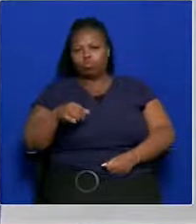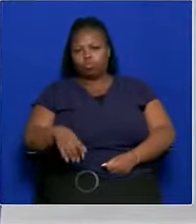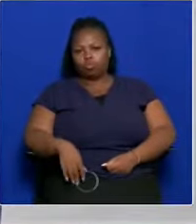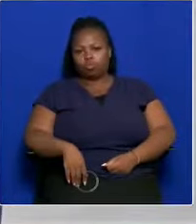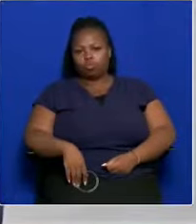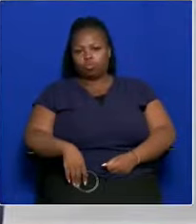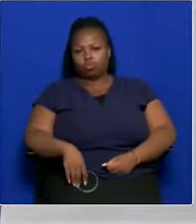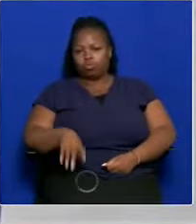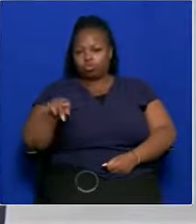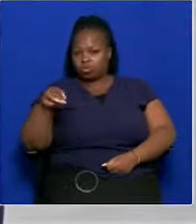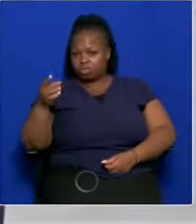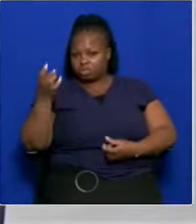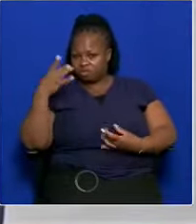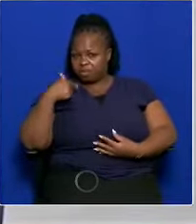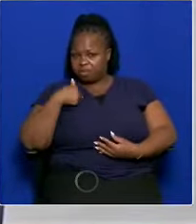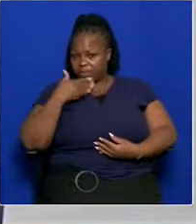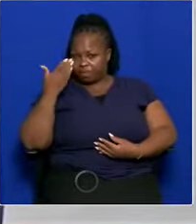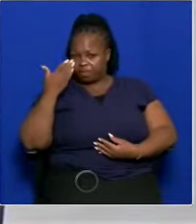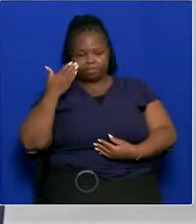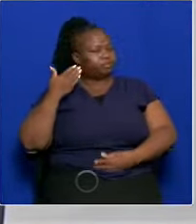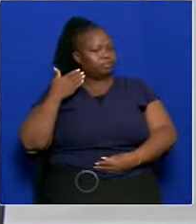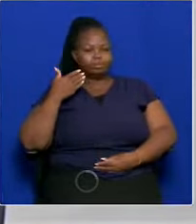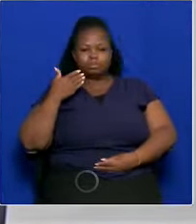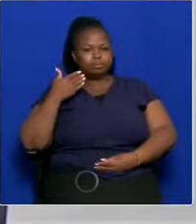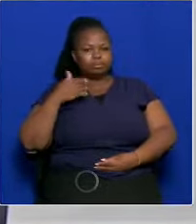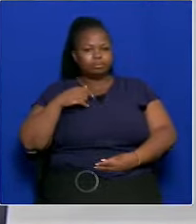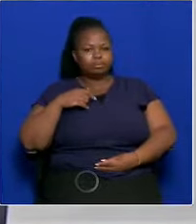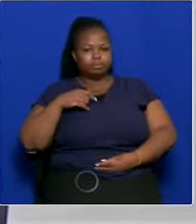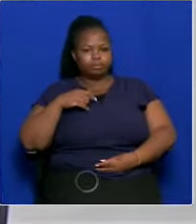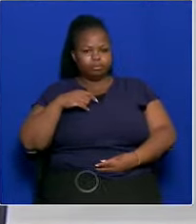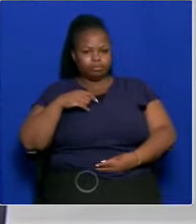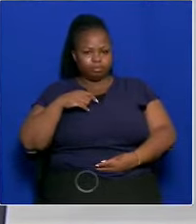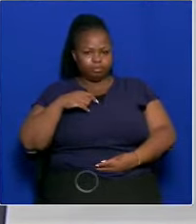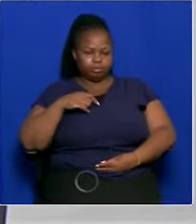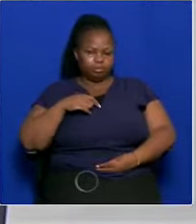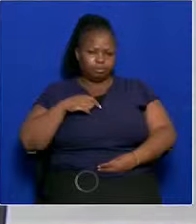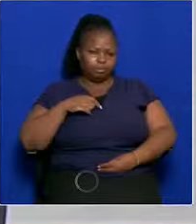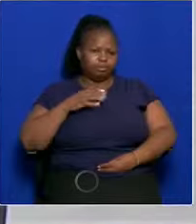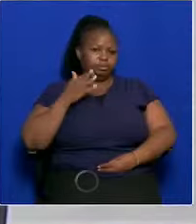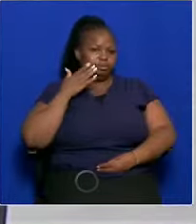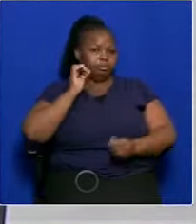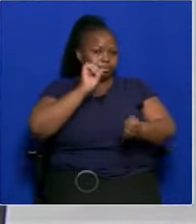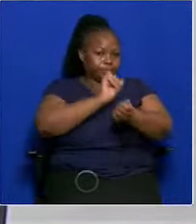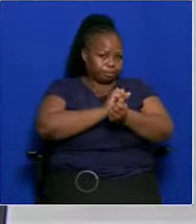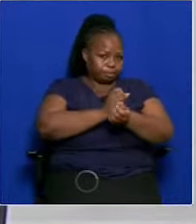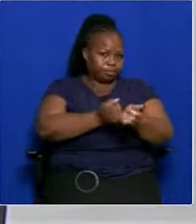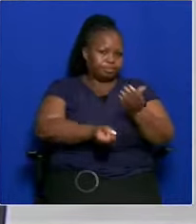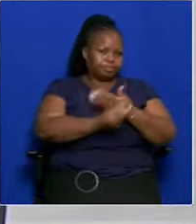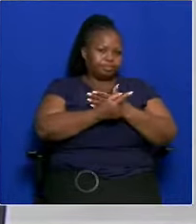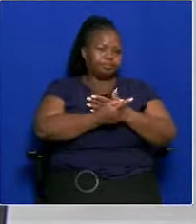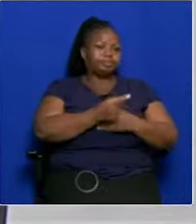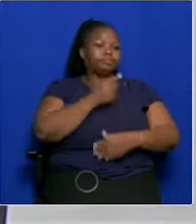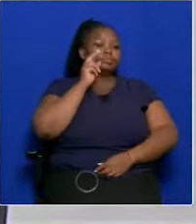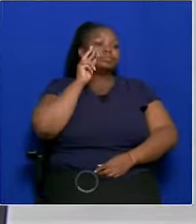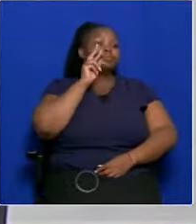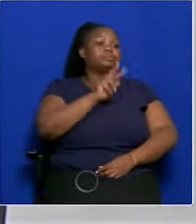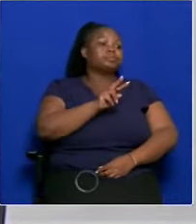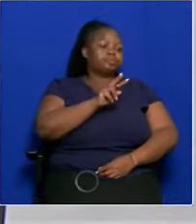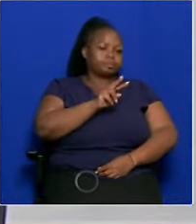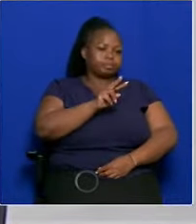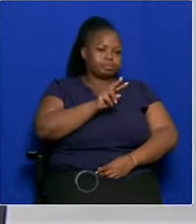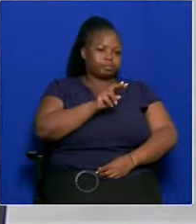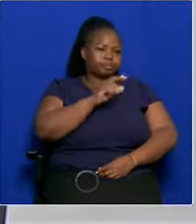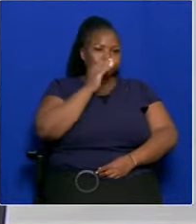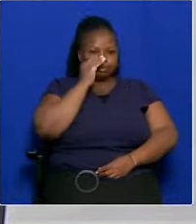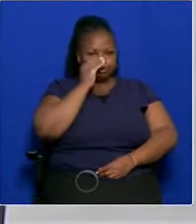No, it's other way around. When the arrest happened, I saw it from News 24. I